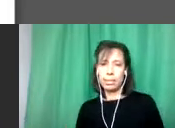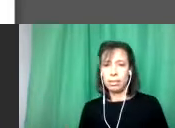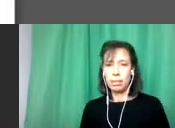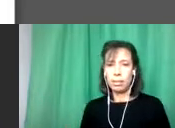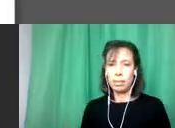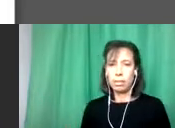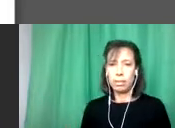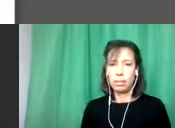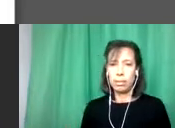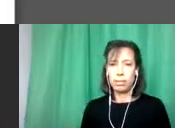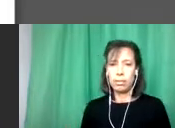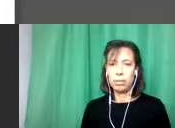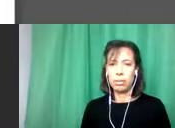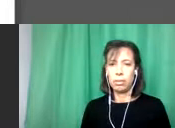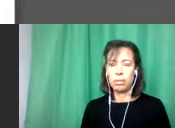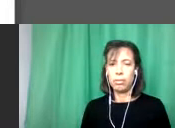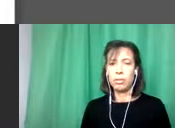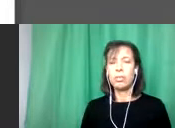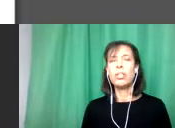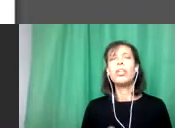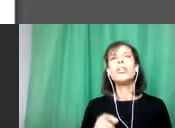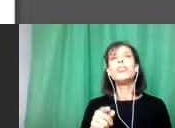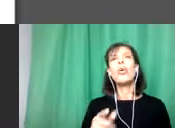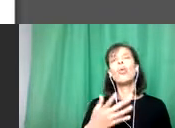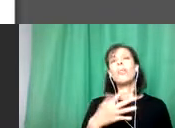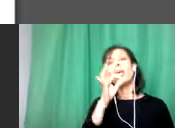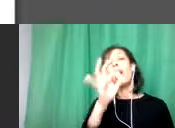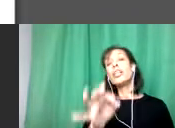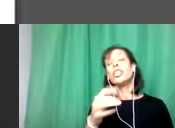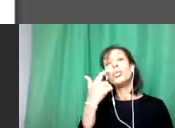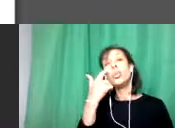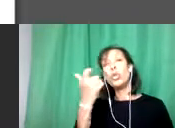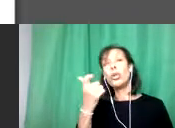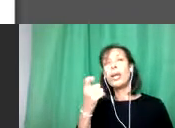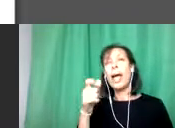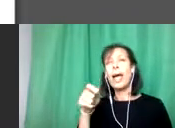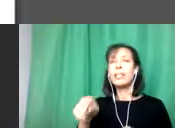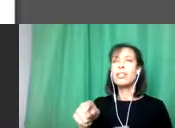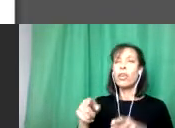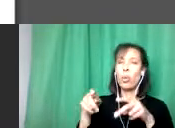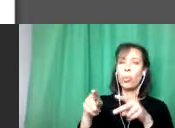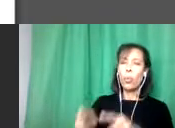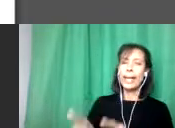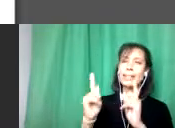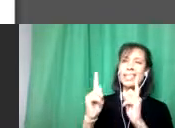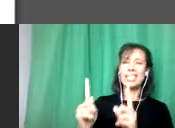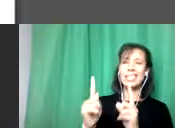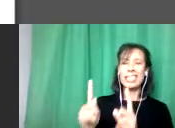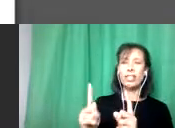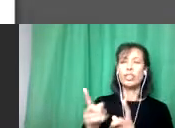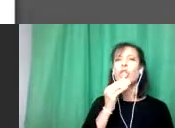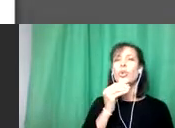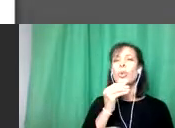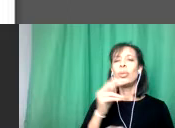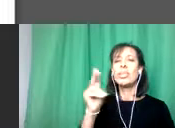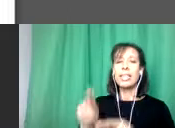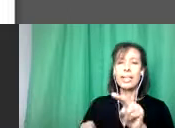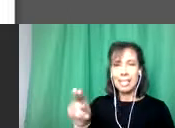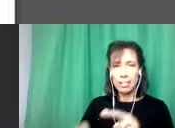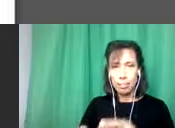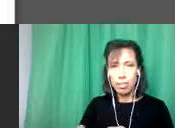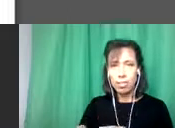teacher has used assessment, and I will want you to identify the strengths of their use